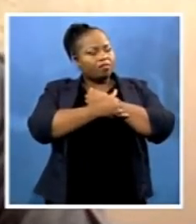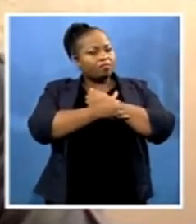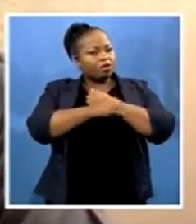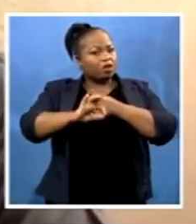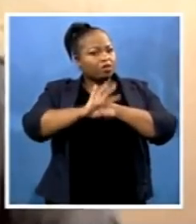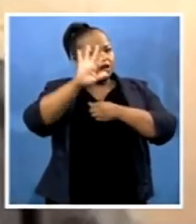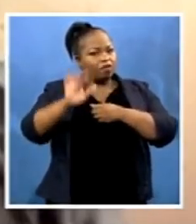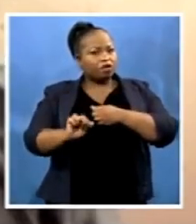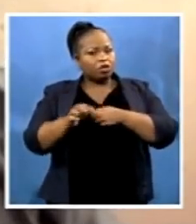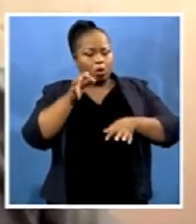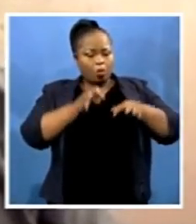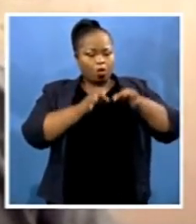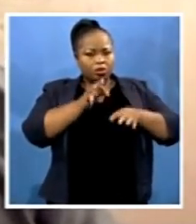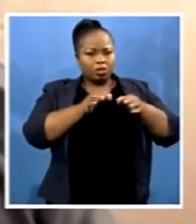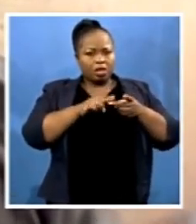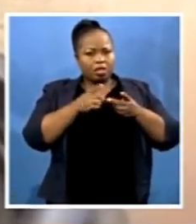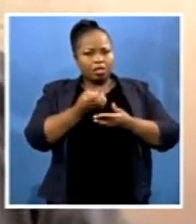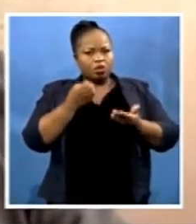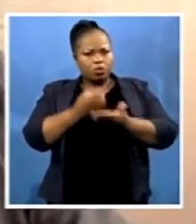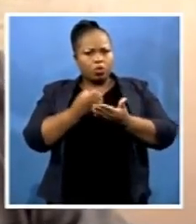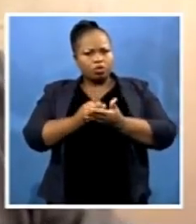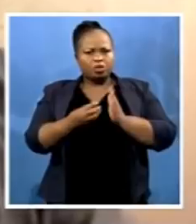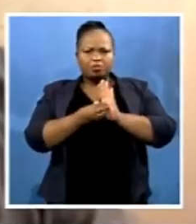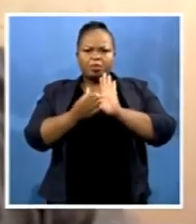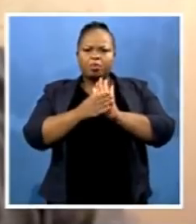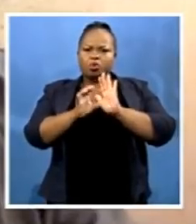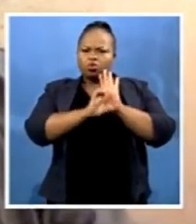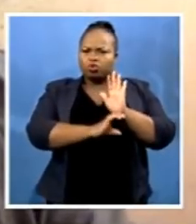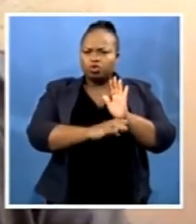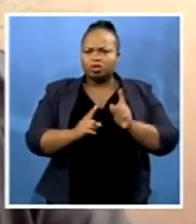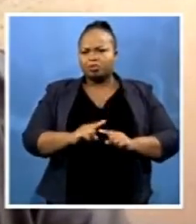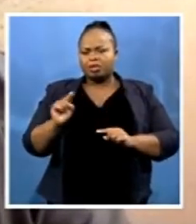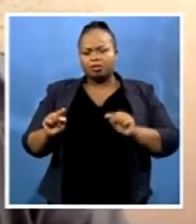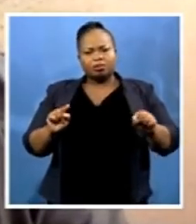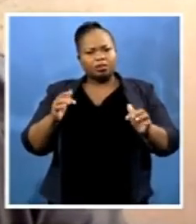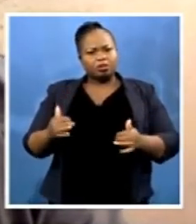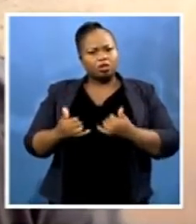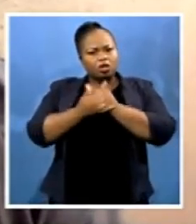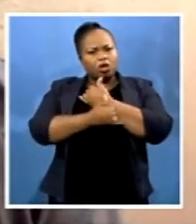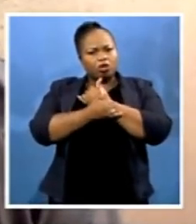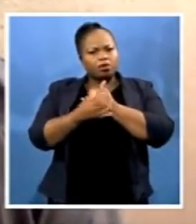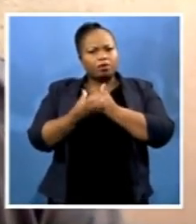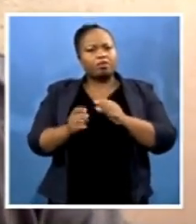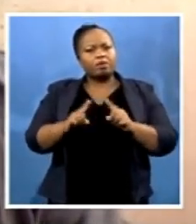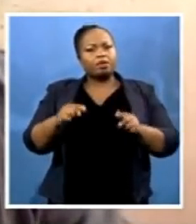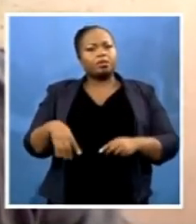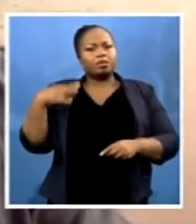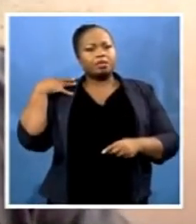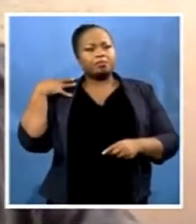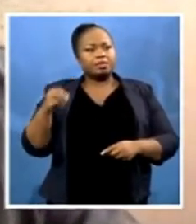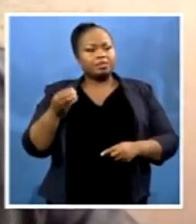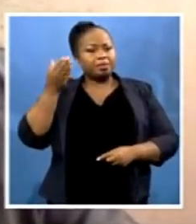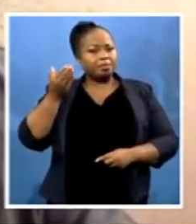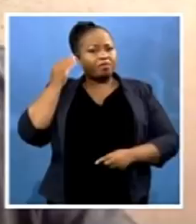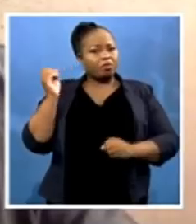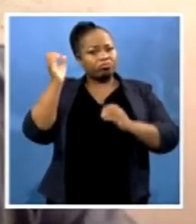into consideration while reopening these countries. But when the Minister of Health was talking, he mentioned the fact that the peak period